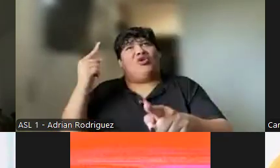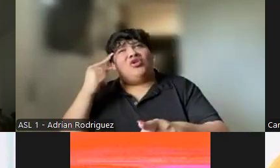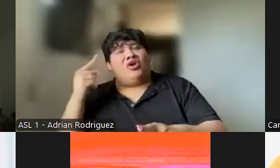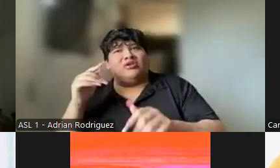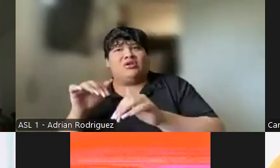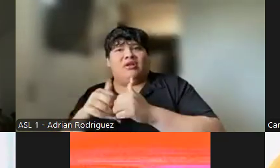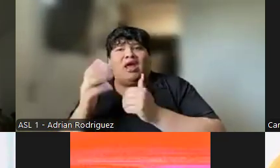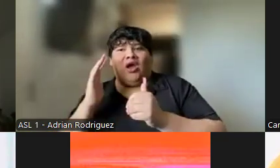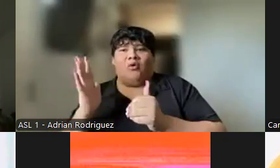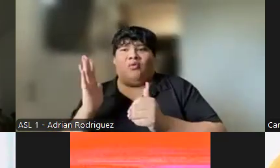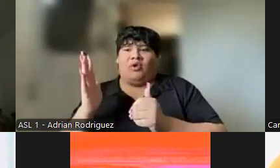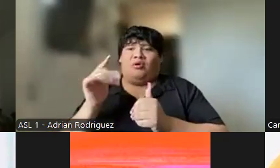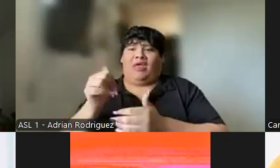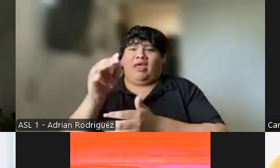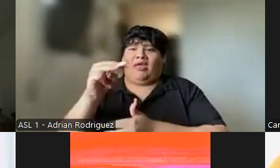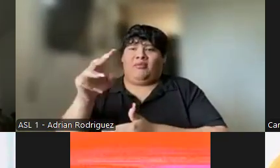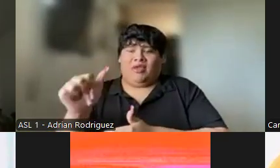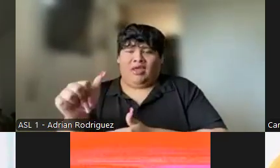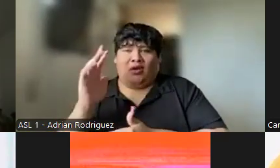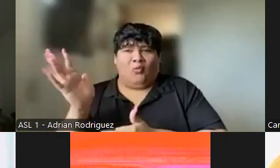that, how we'll align the MPA with that